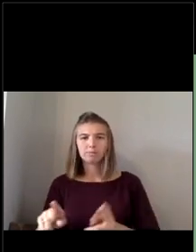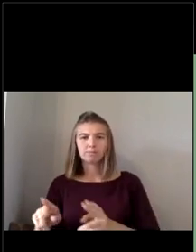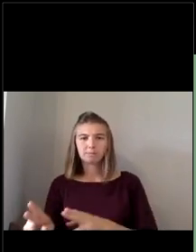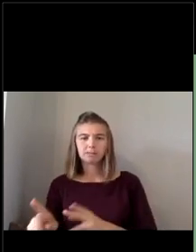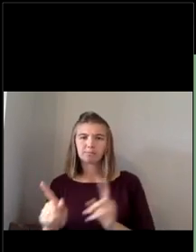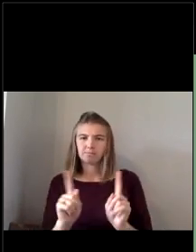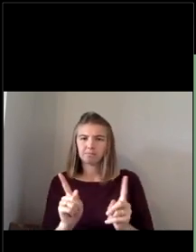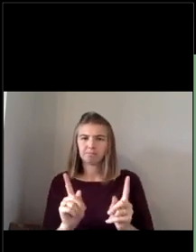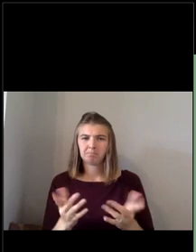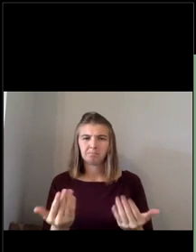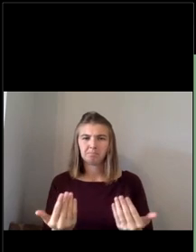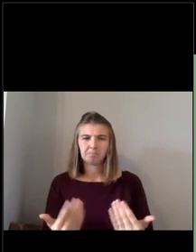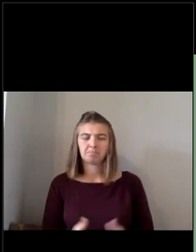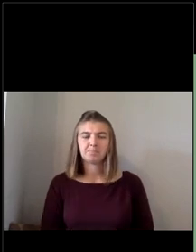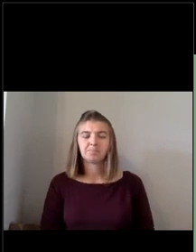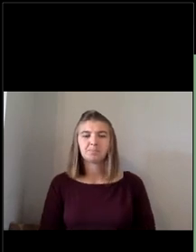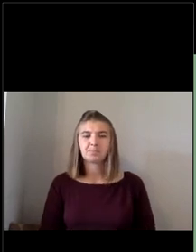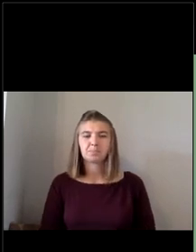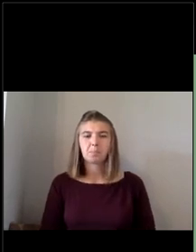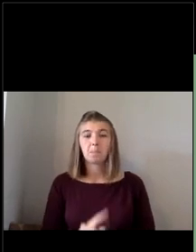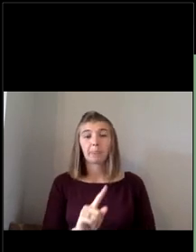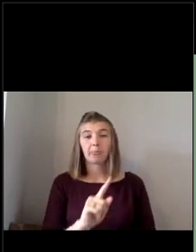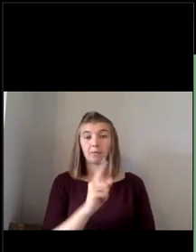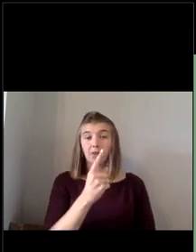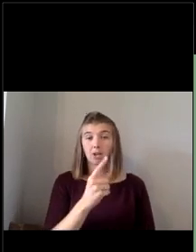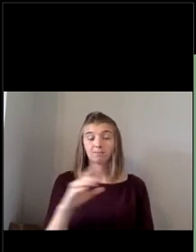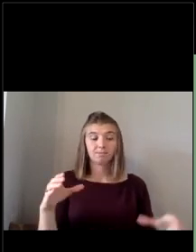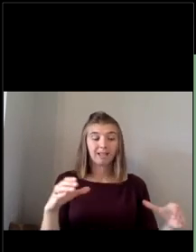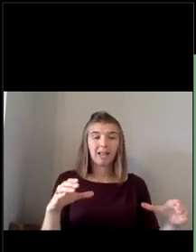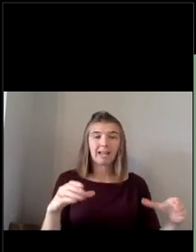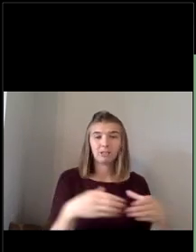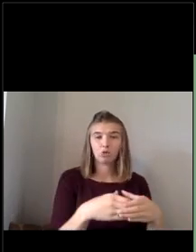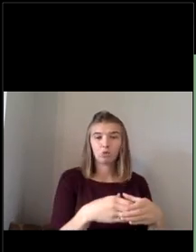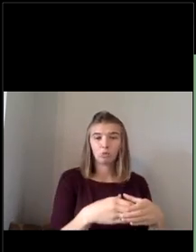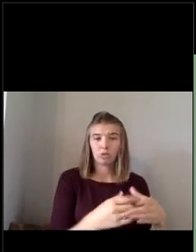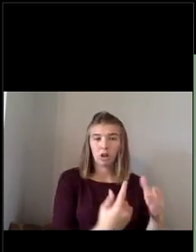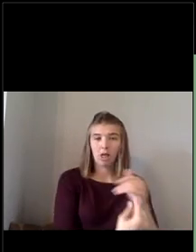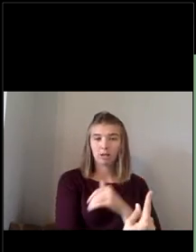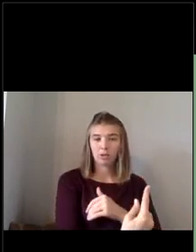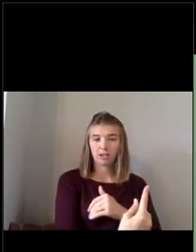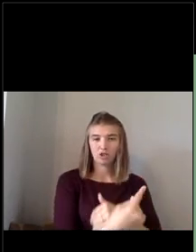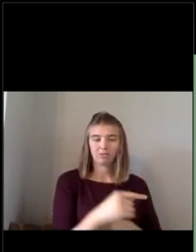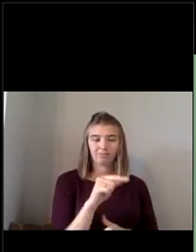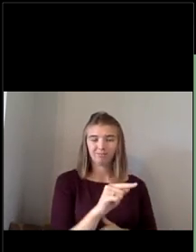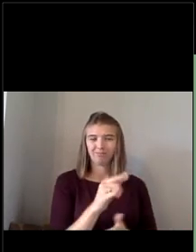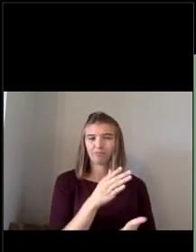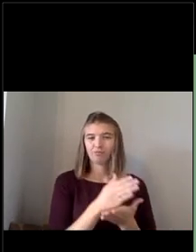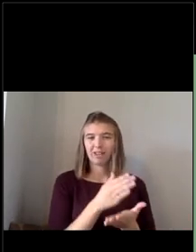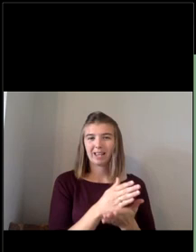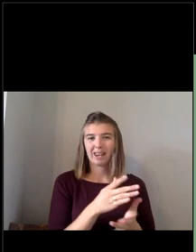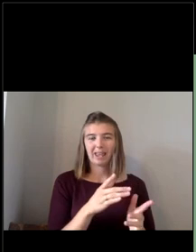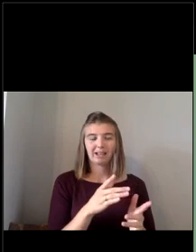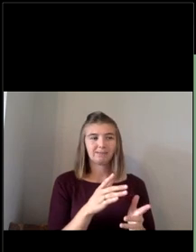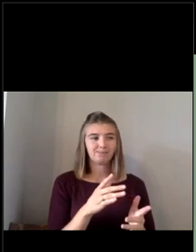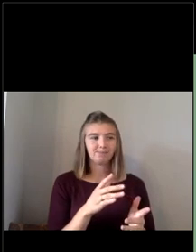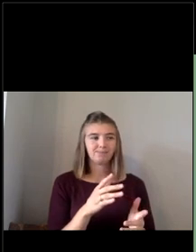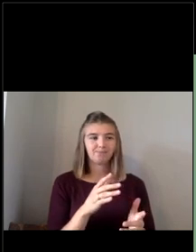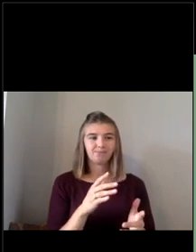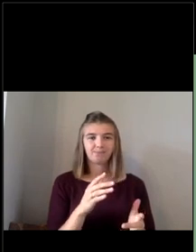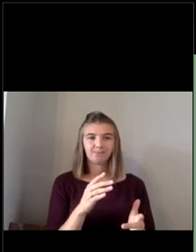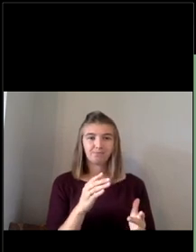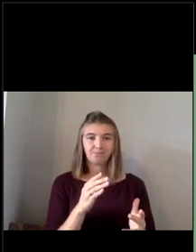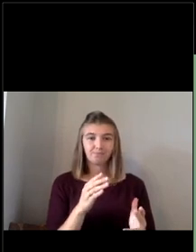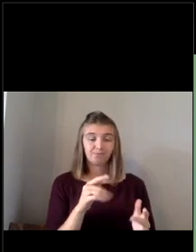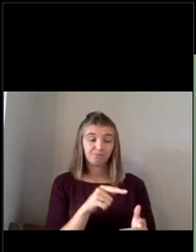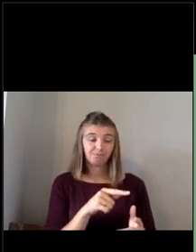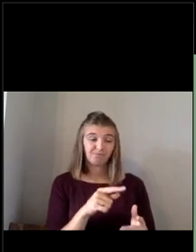The first one is institutional isolation. This is defined as the lack of knowledge about access to